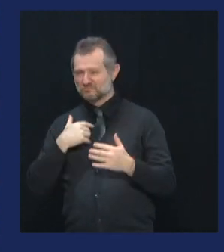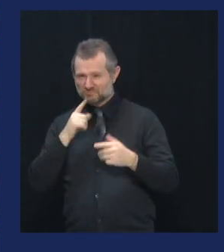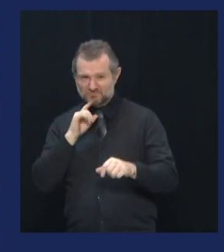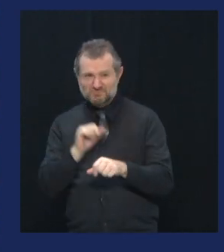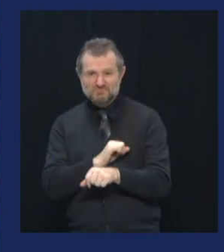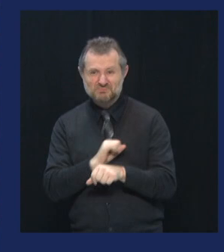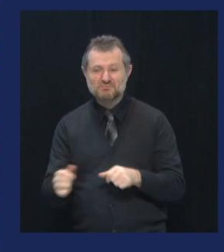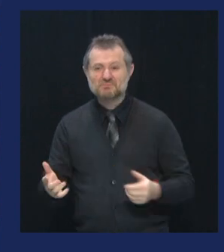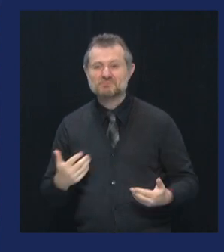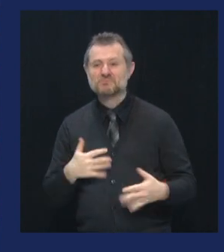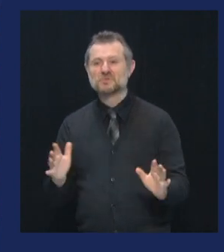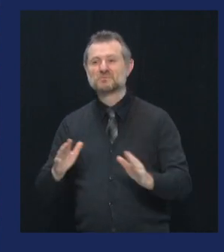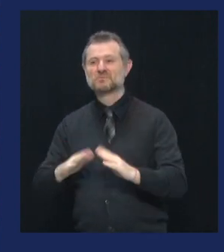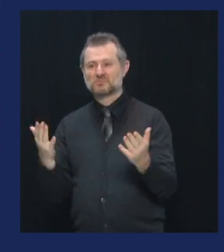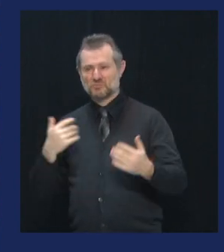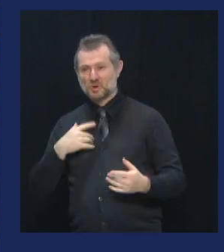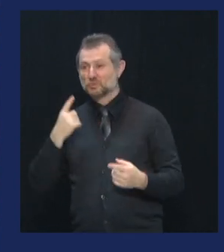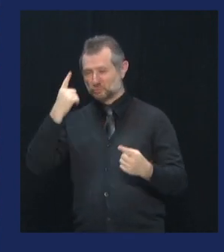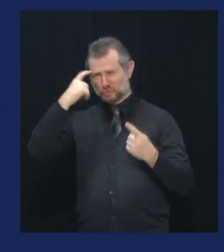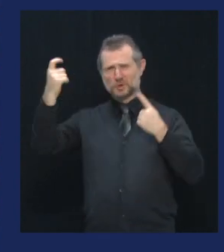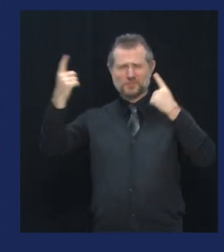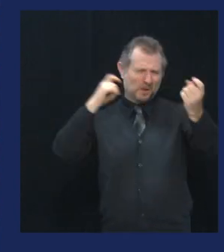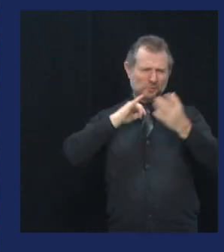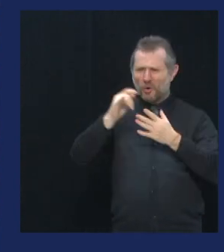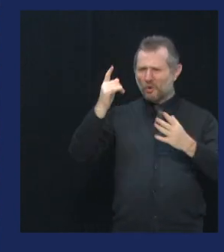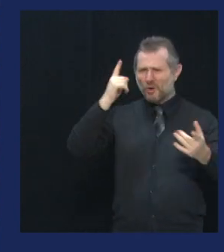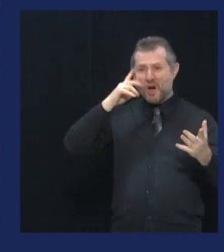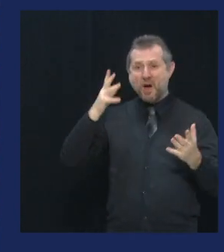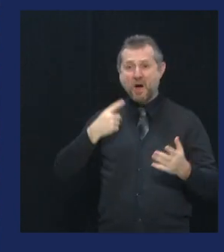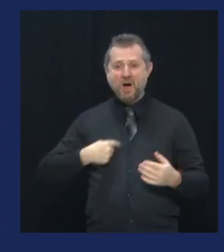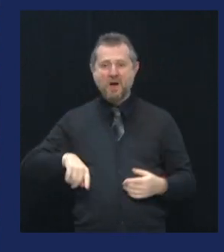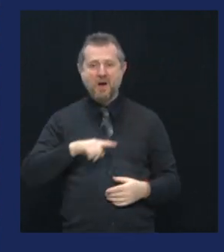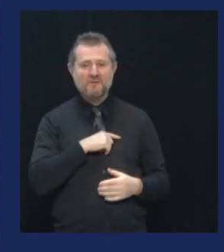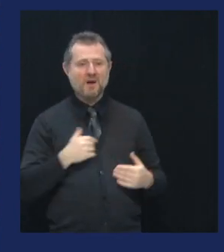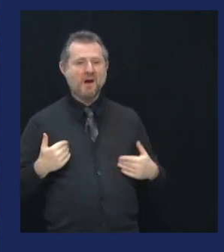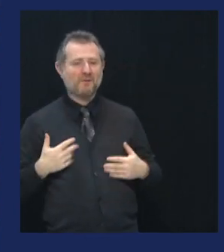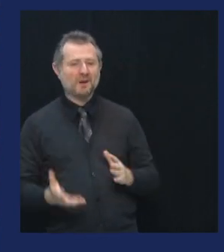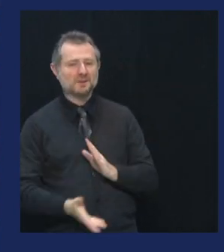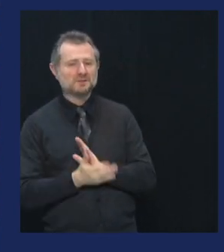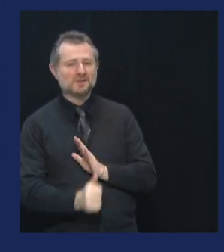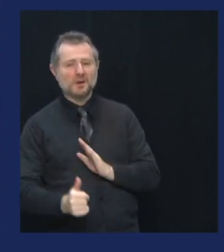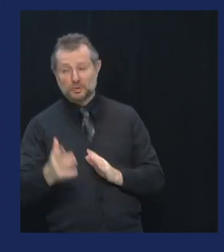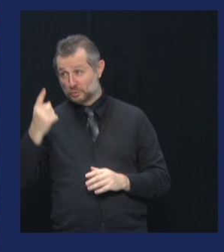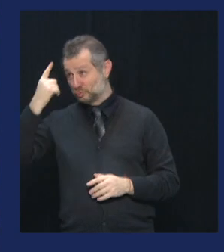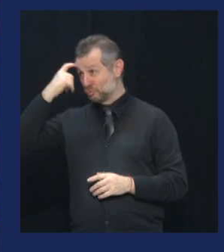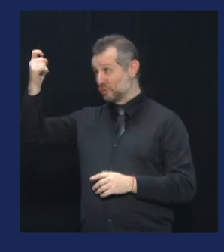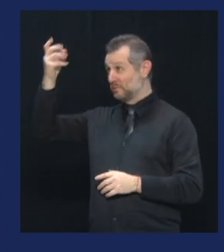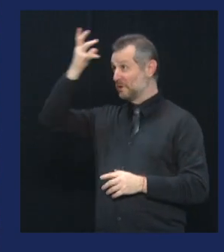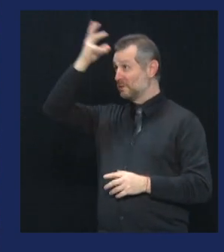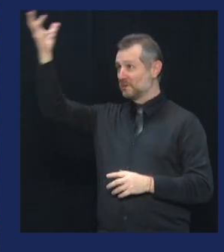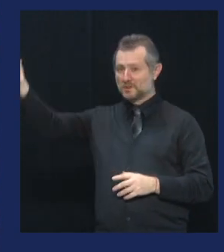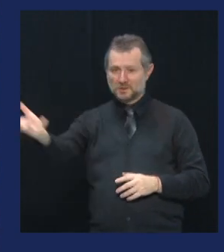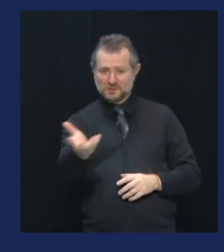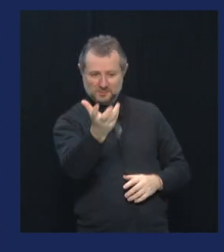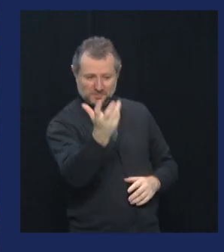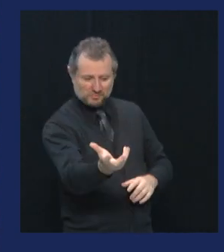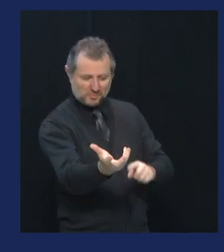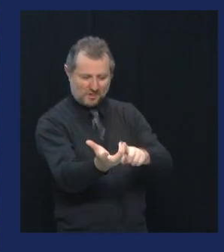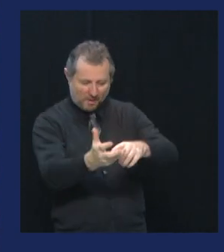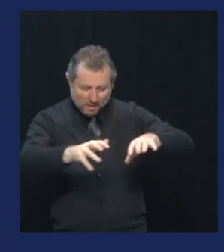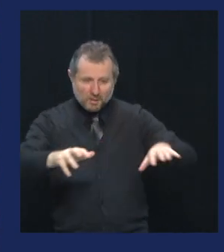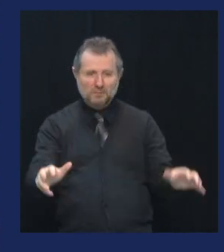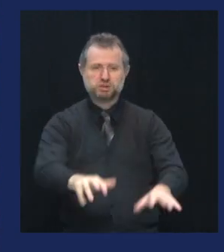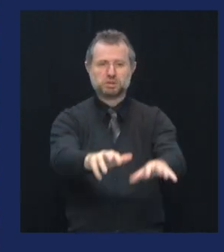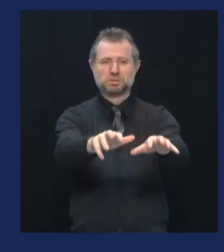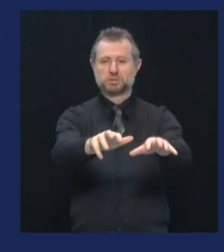we are dreamers who have the ability to turn those dreams into reality. That's what makes us special. That